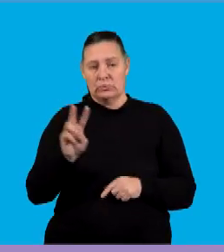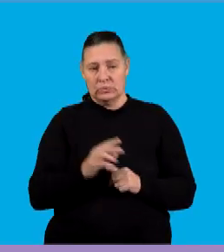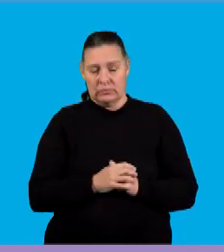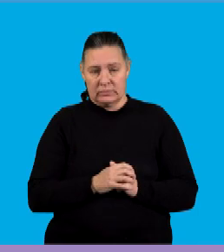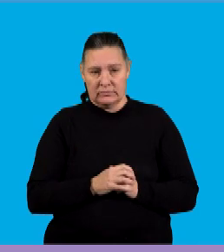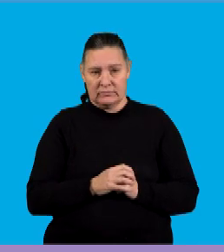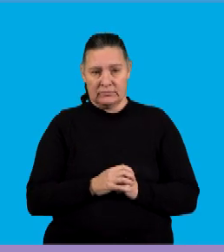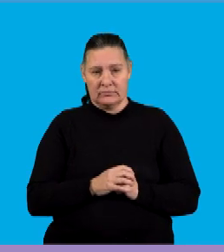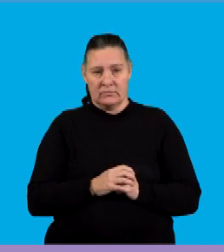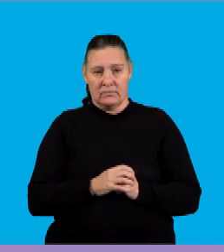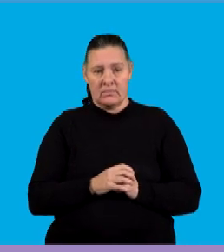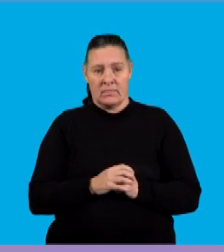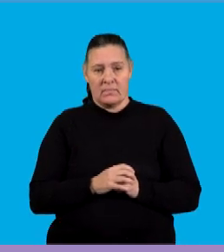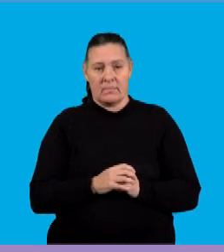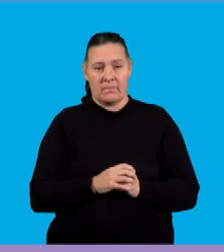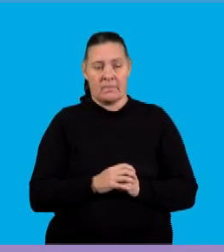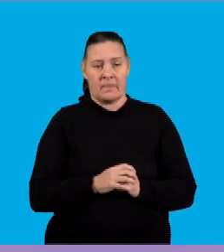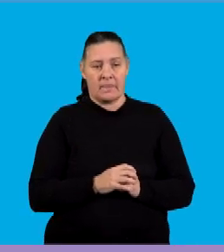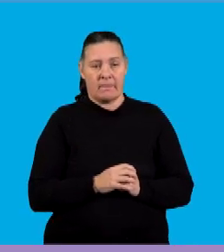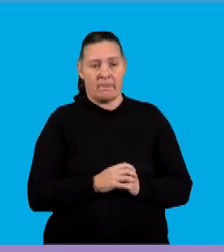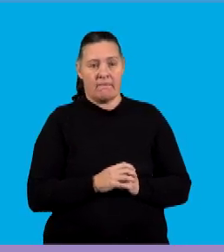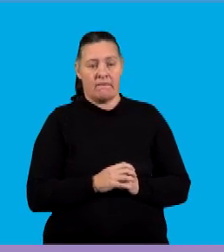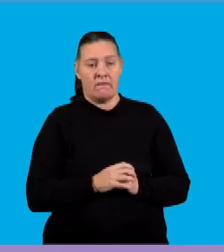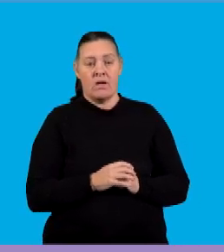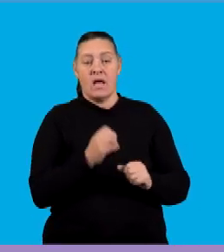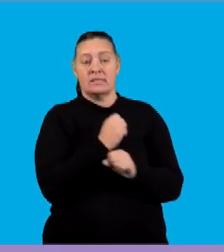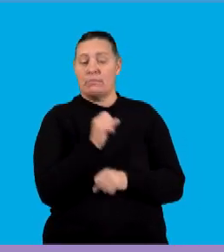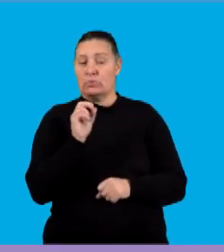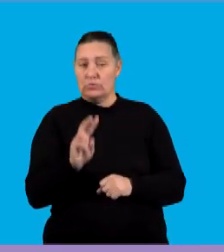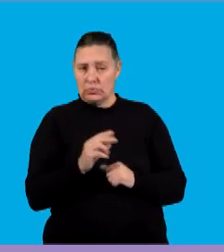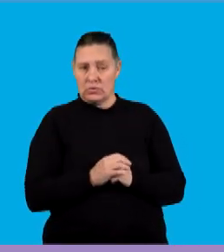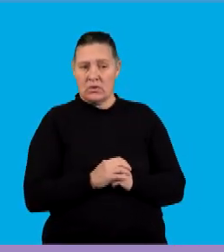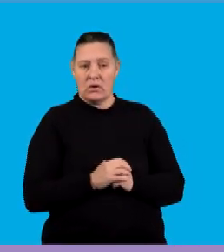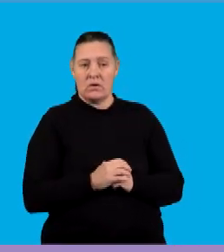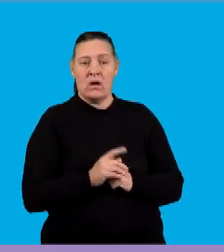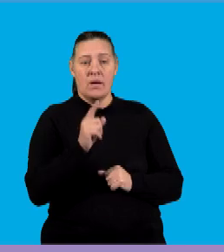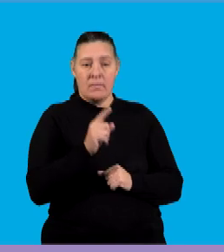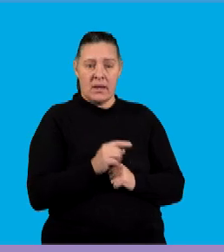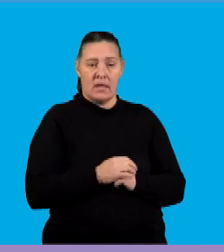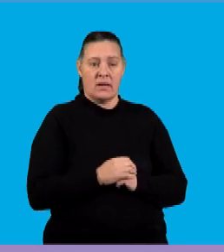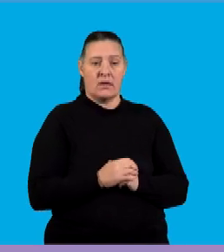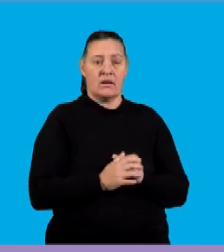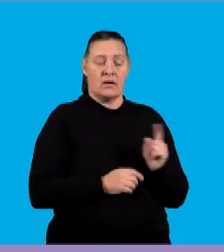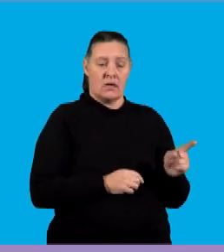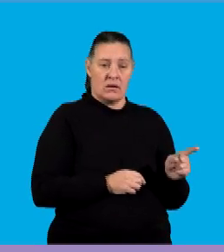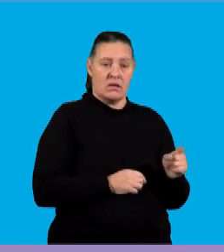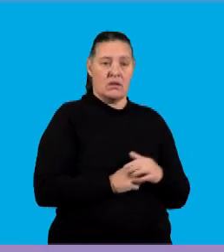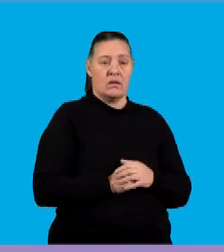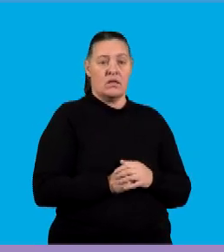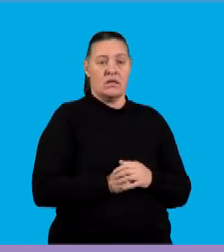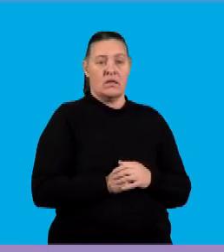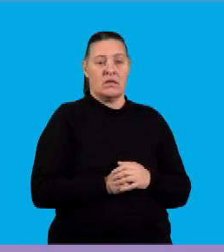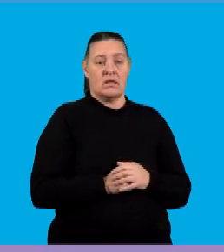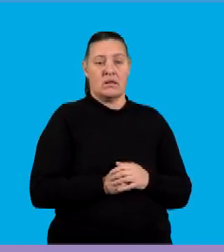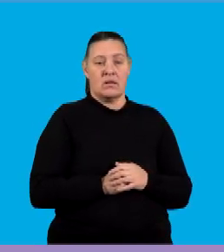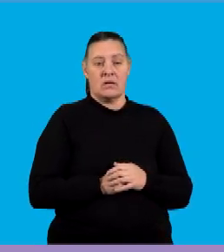multiply by 2, 1/2 multiplied by 2 leaves us with 1, which means we are left with just the 1x. And when